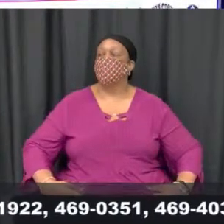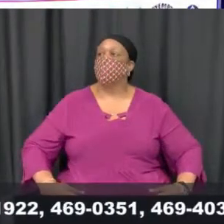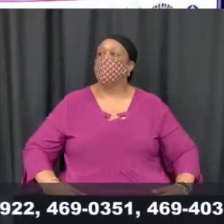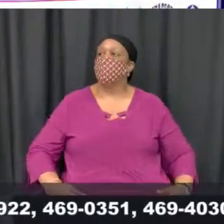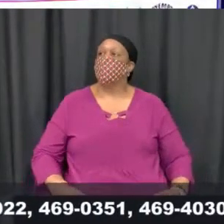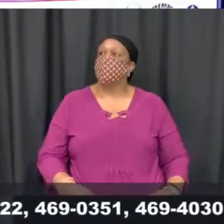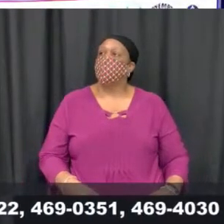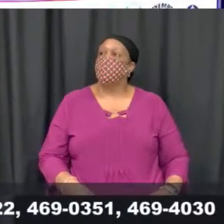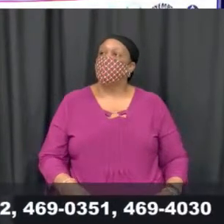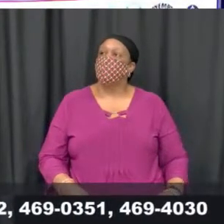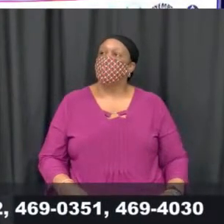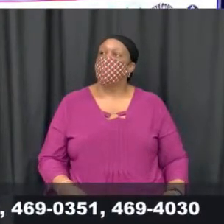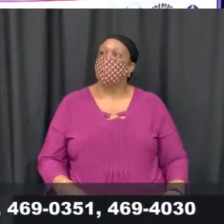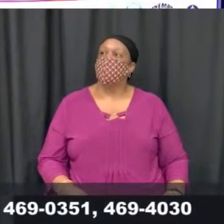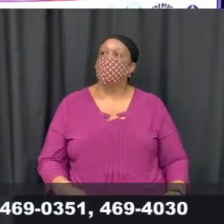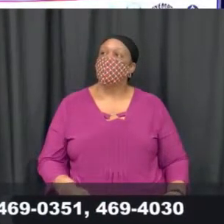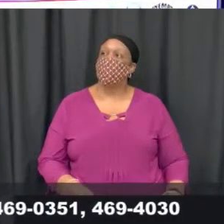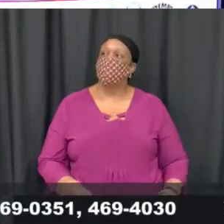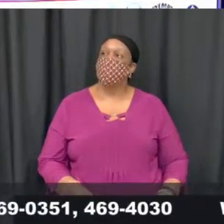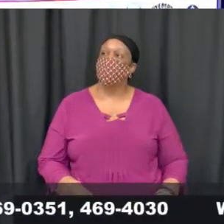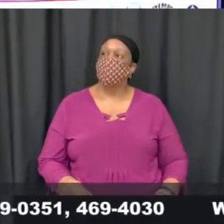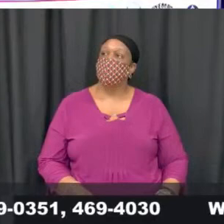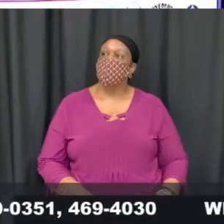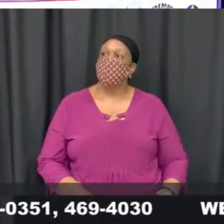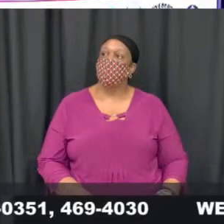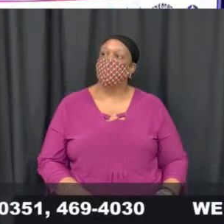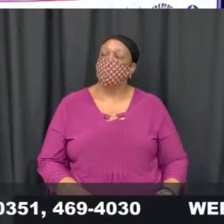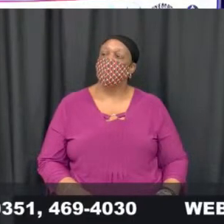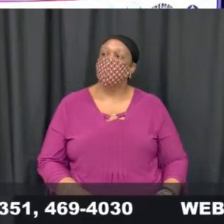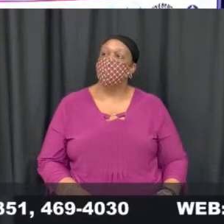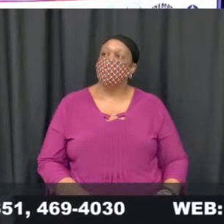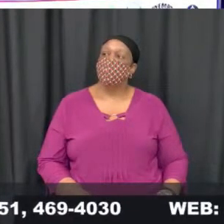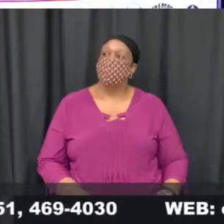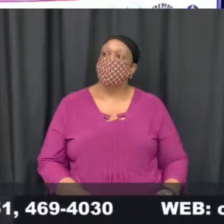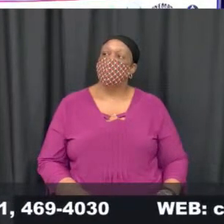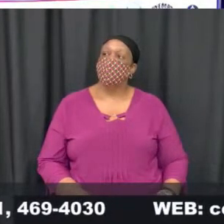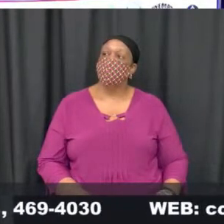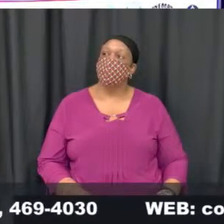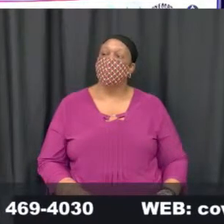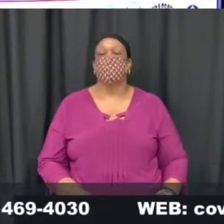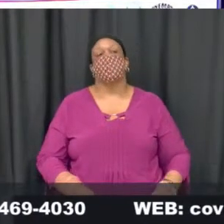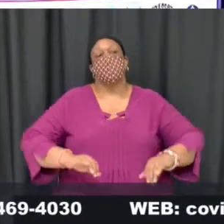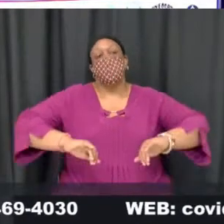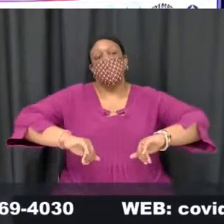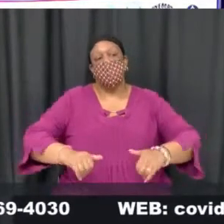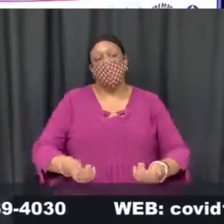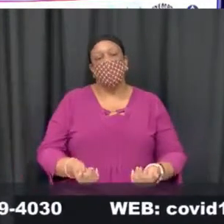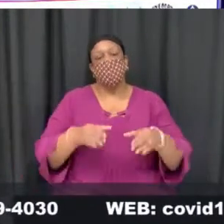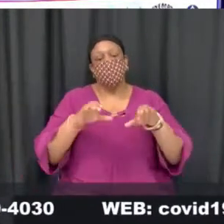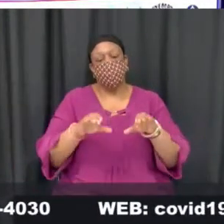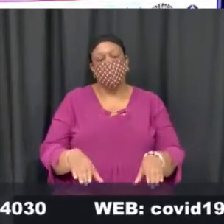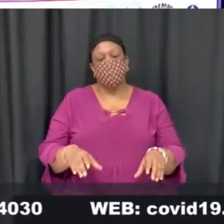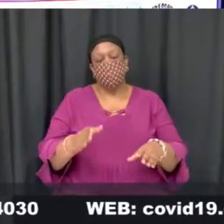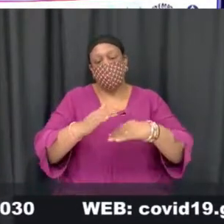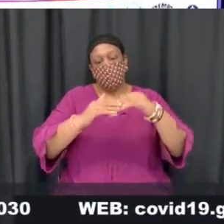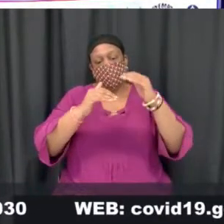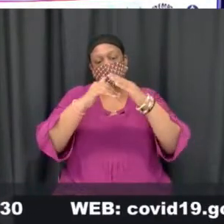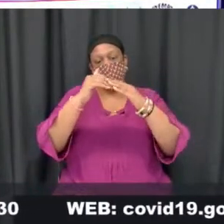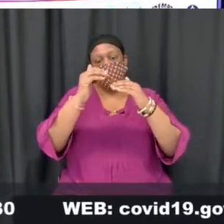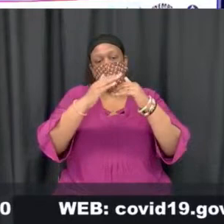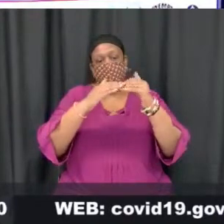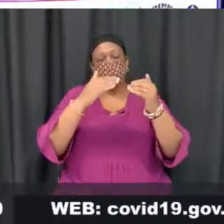situation regarding how do we build resilience. And in this regard, I want to bring to the attention of the general